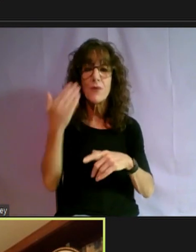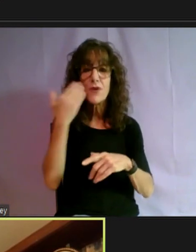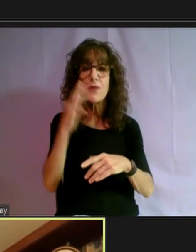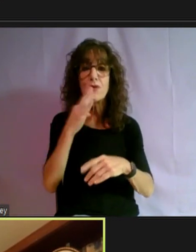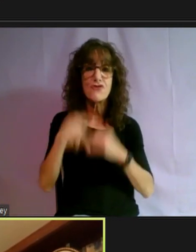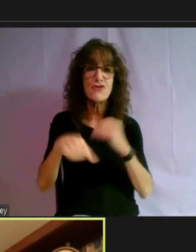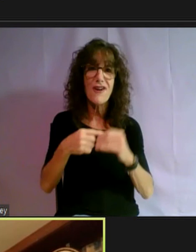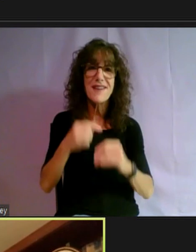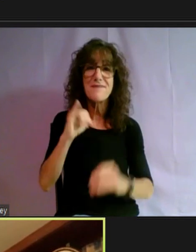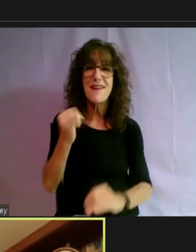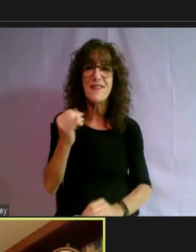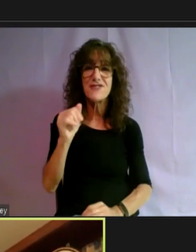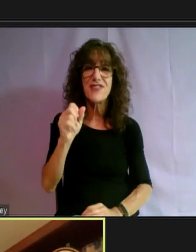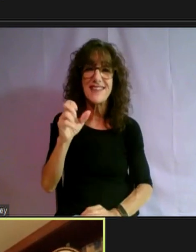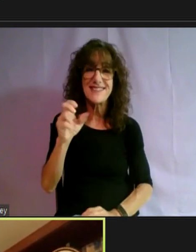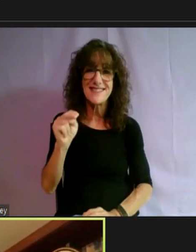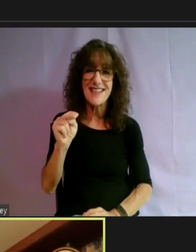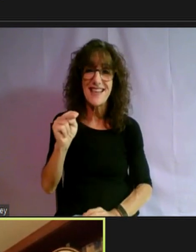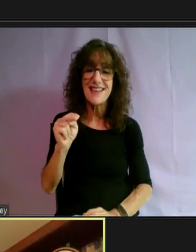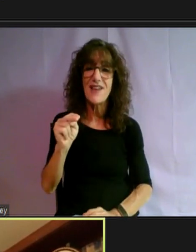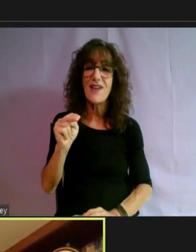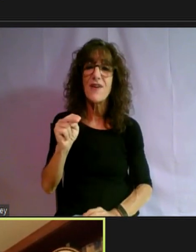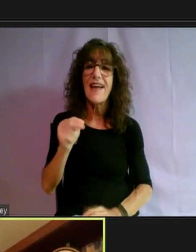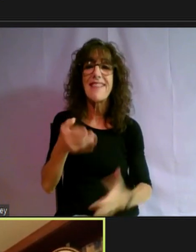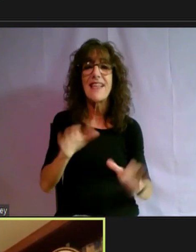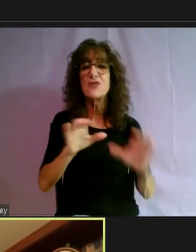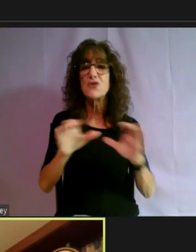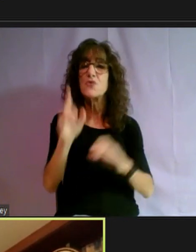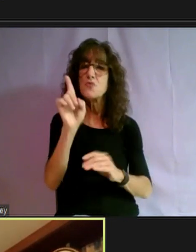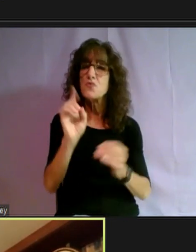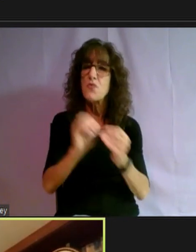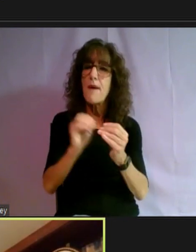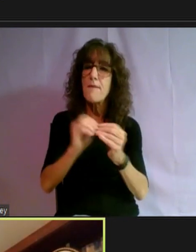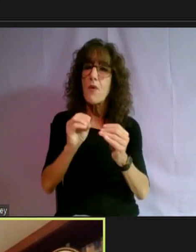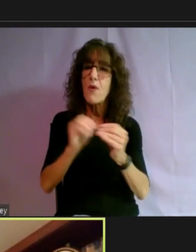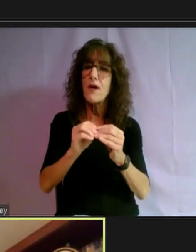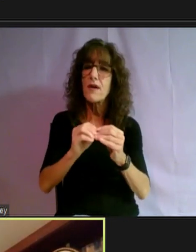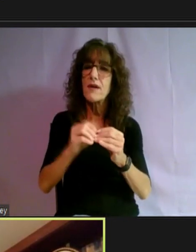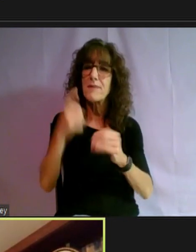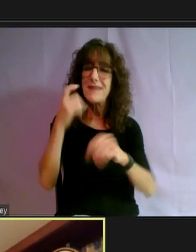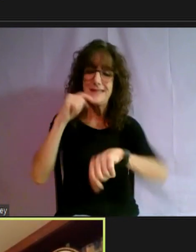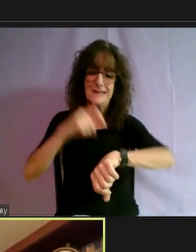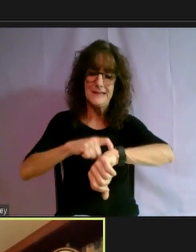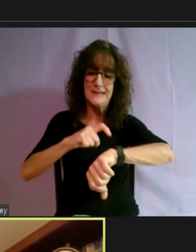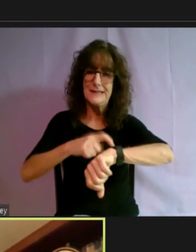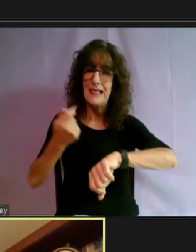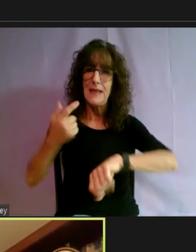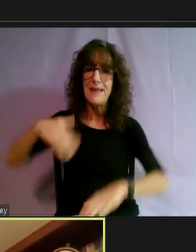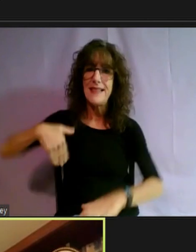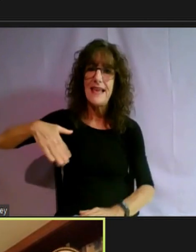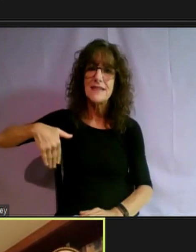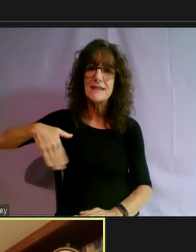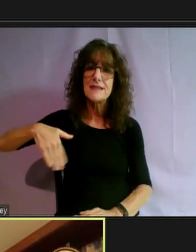about. Okay, let's just do one more, because I know it's getting kind of late here.